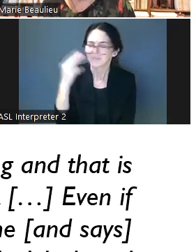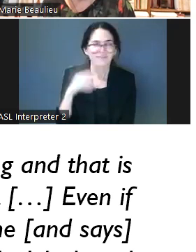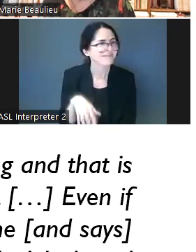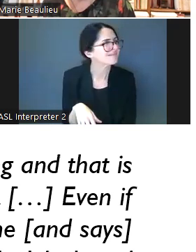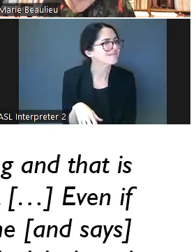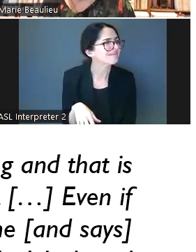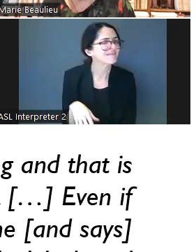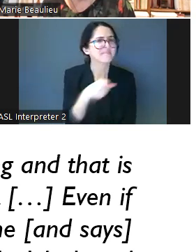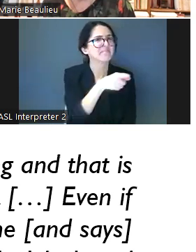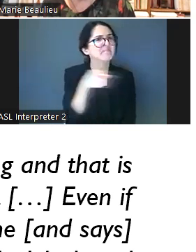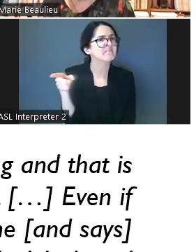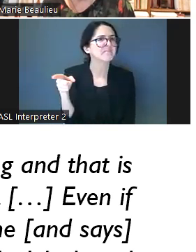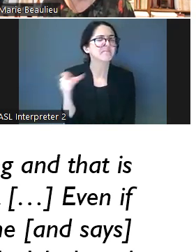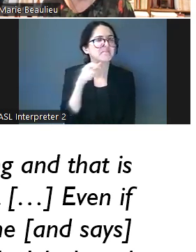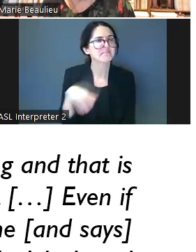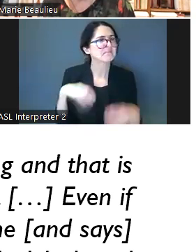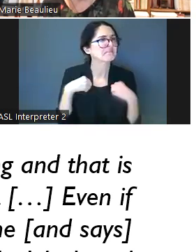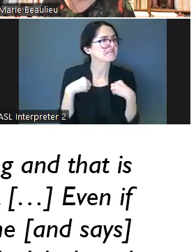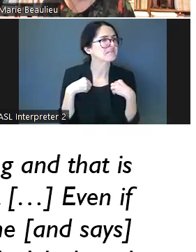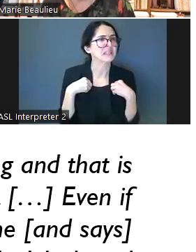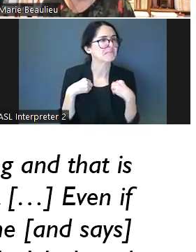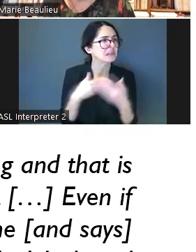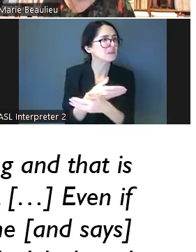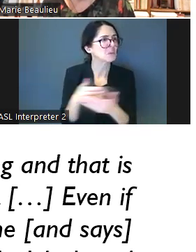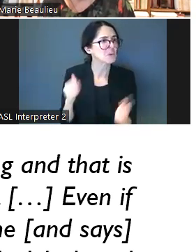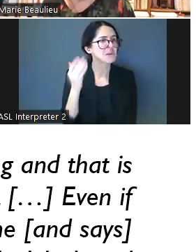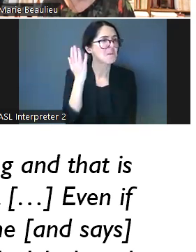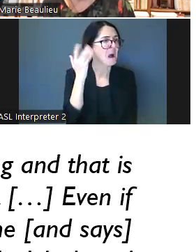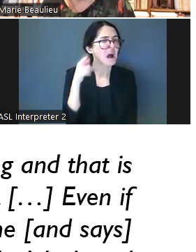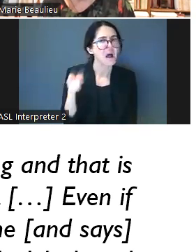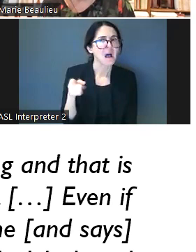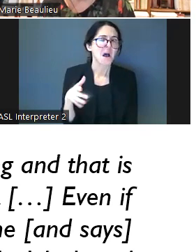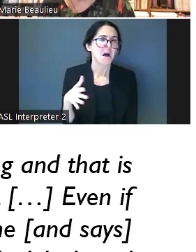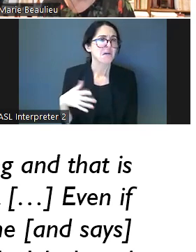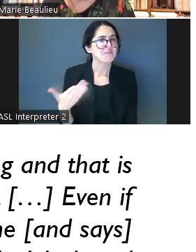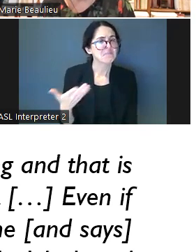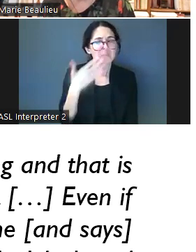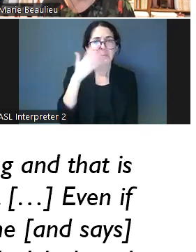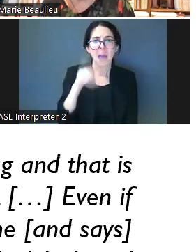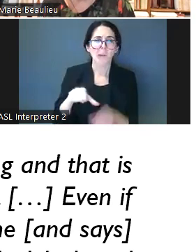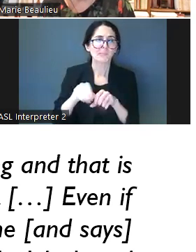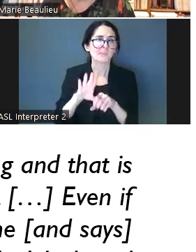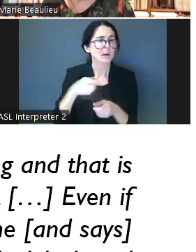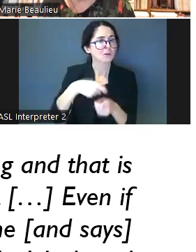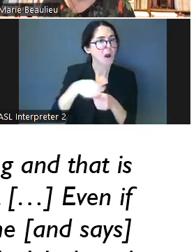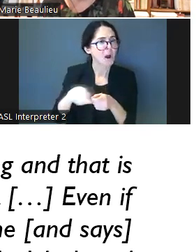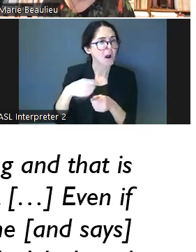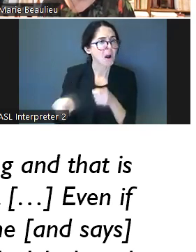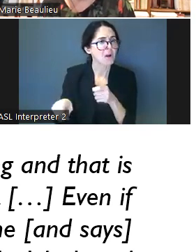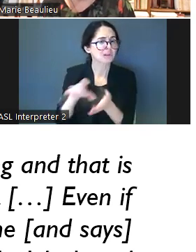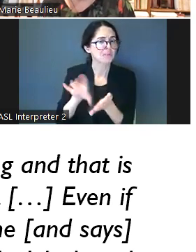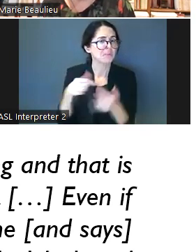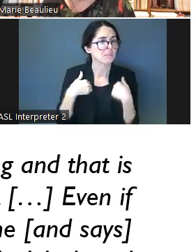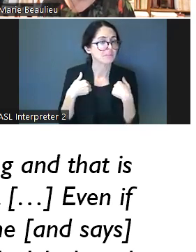no longer accept me in the room because they say I play cards badly." So here's the important thing